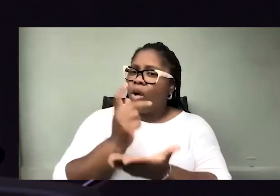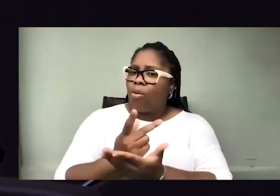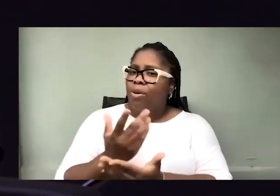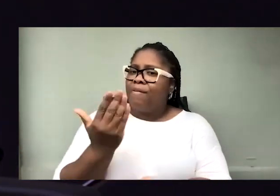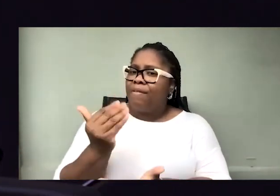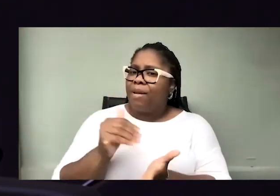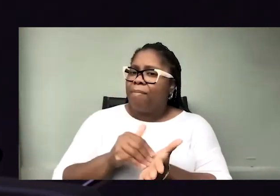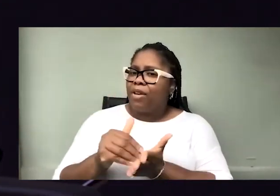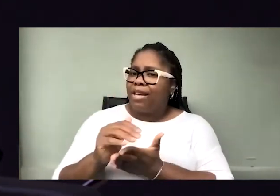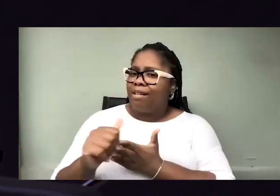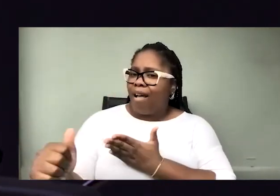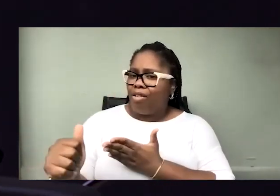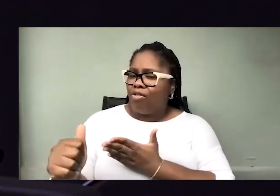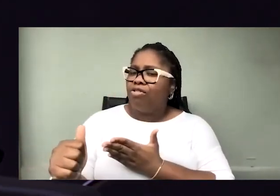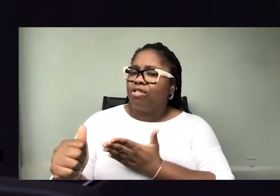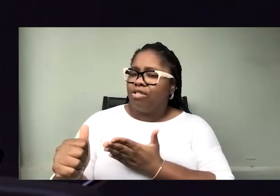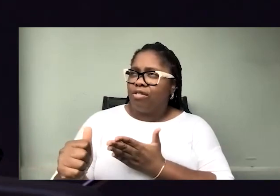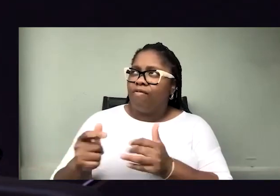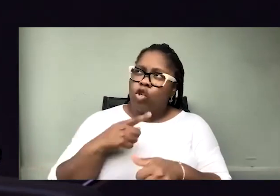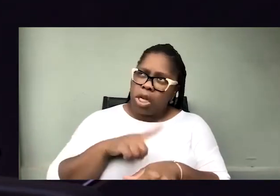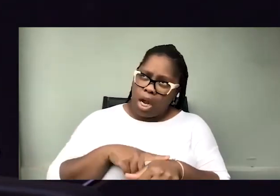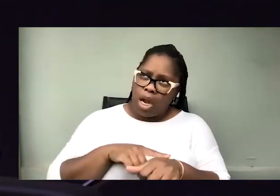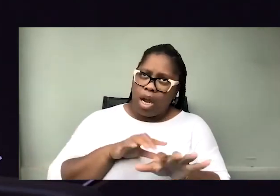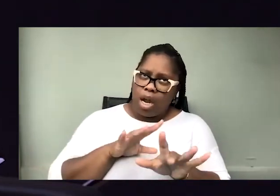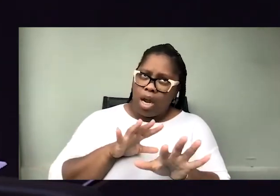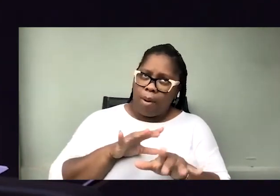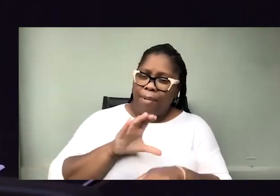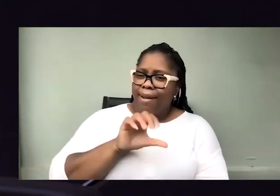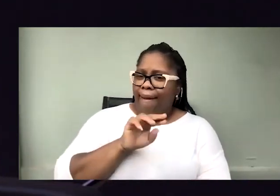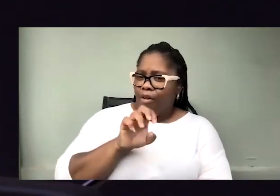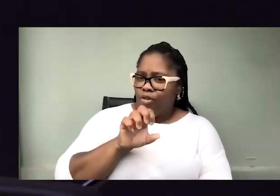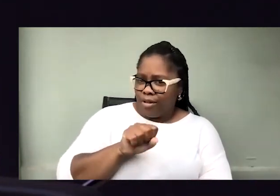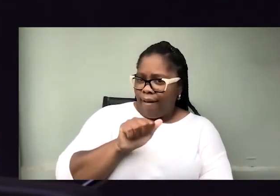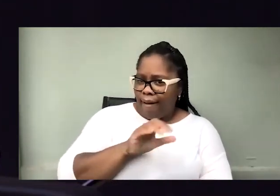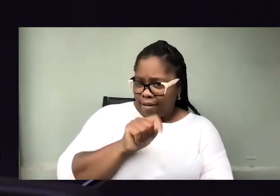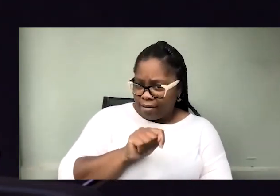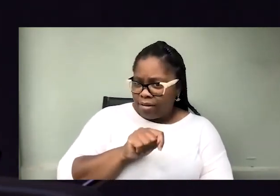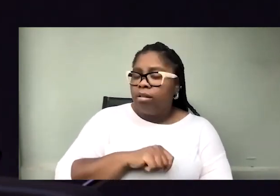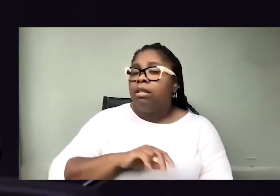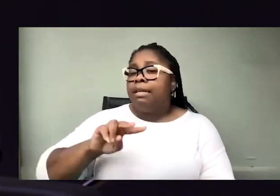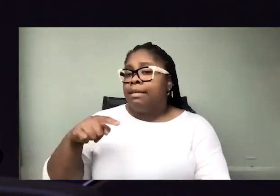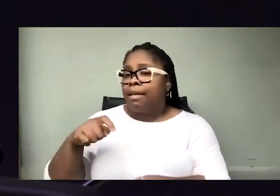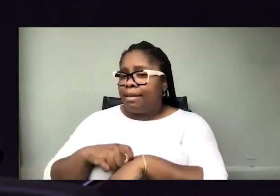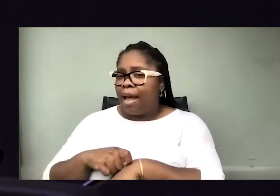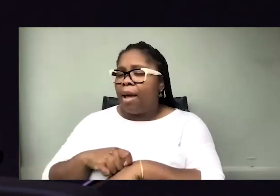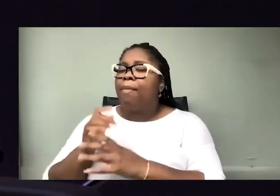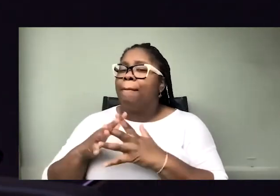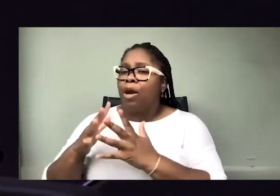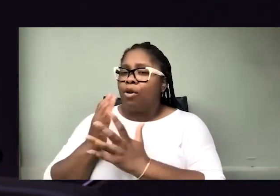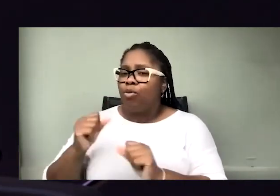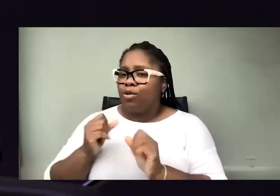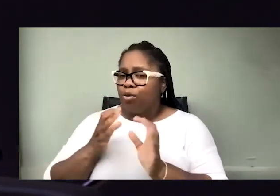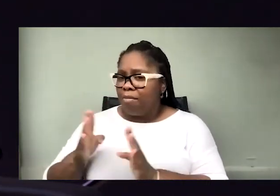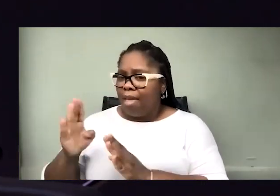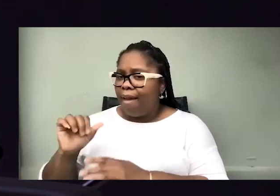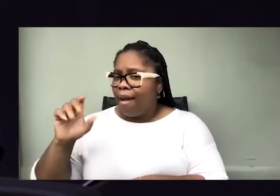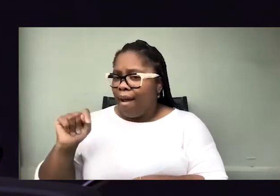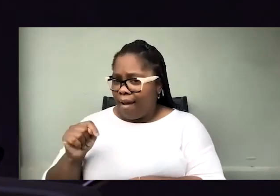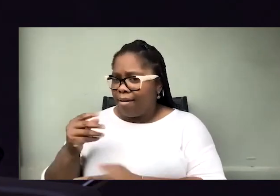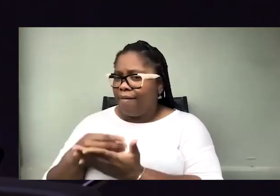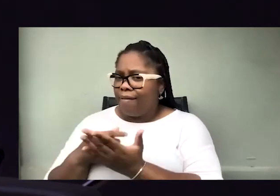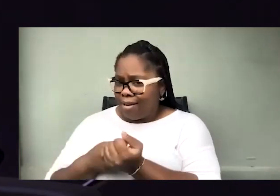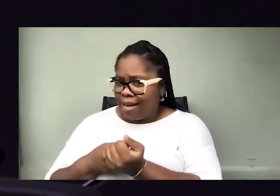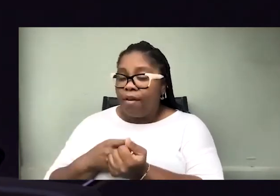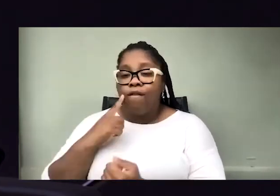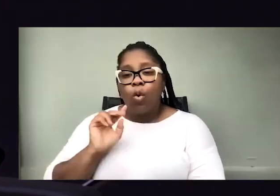million in total. The first round was CARES Act funding. The second round was American Rescue Plan Act funding